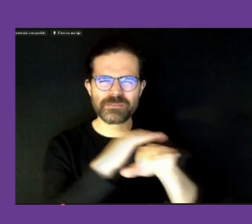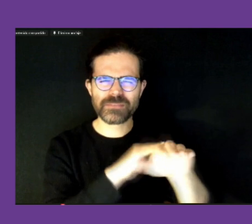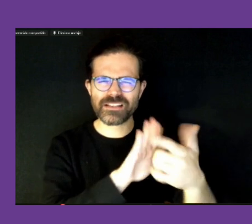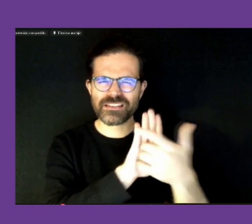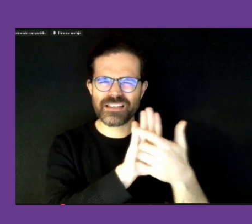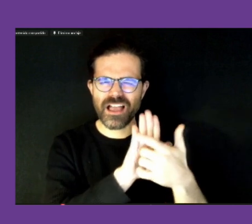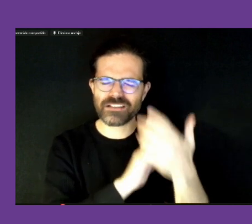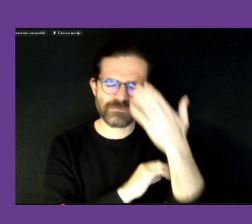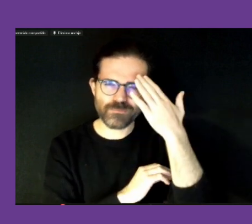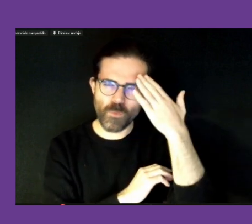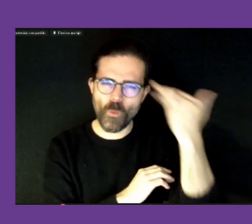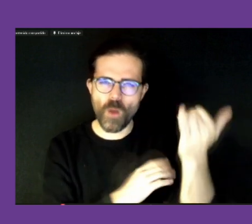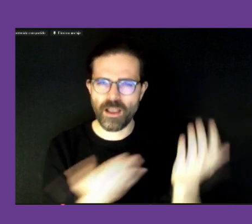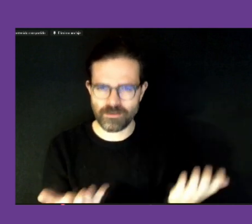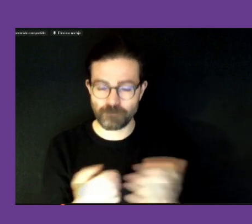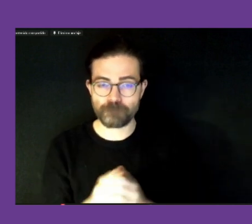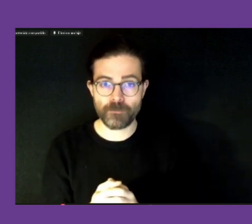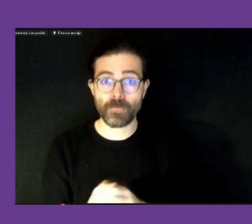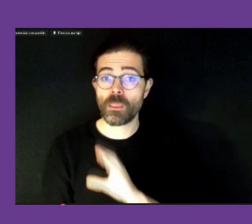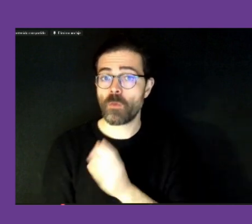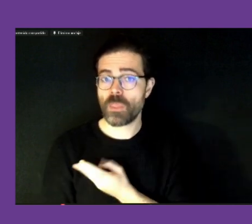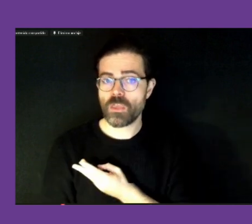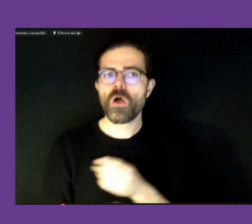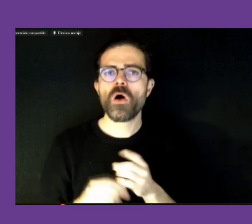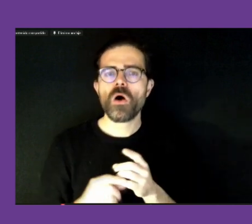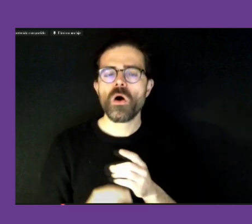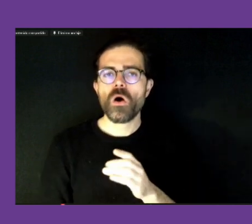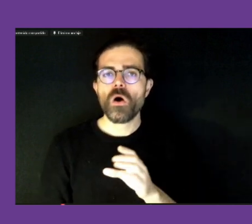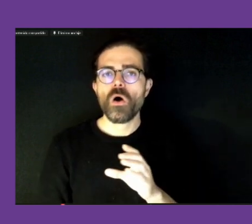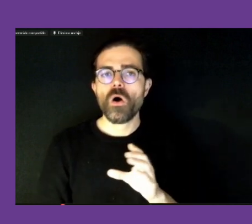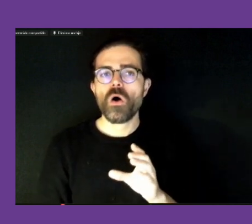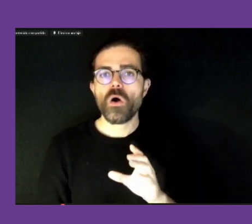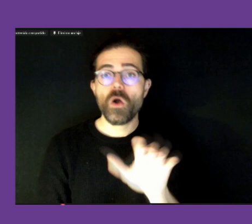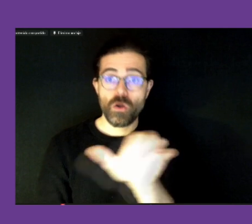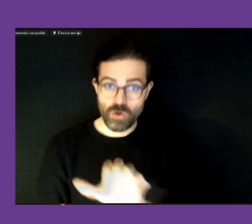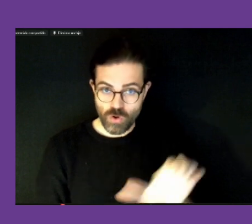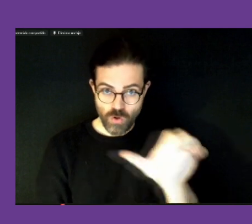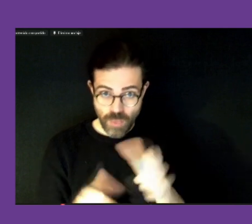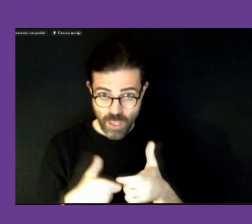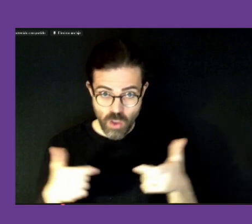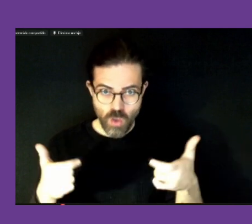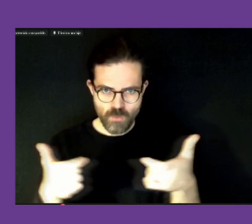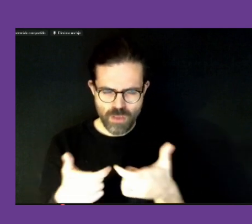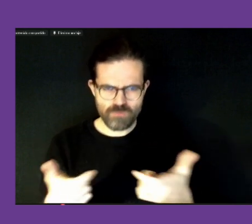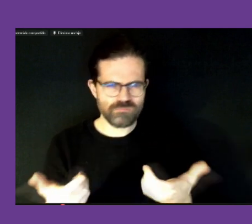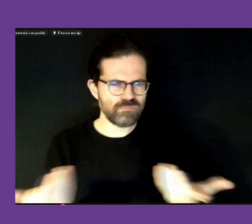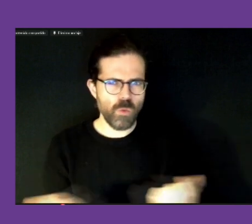Commission doing, and what are Senelec doing to shape the standard up? First of all,